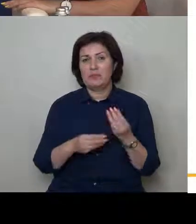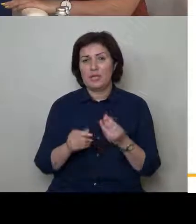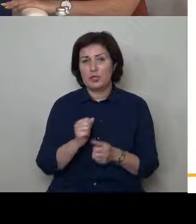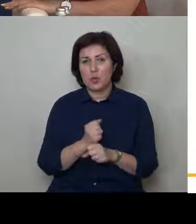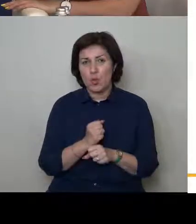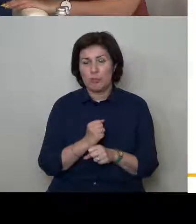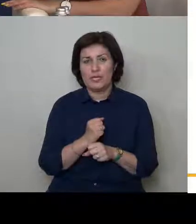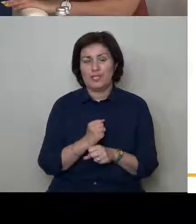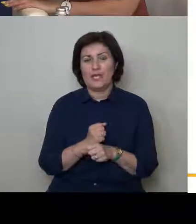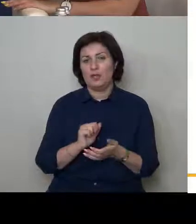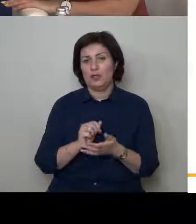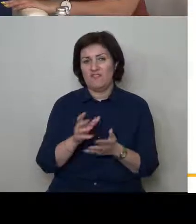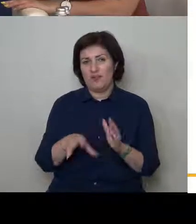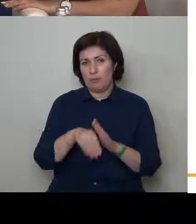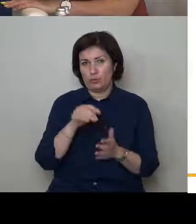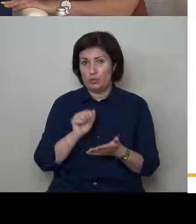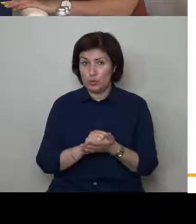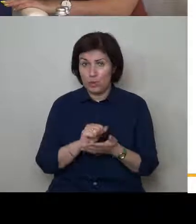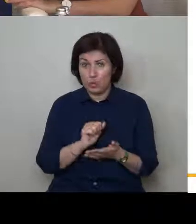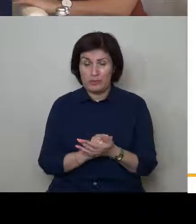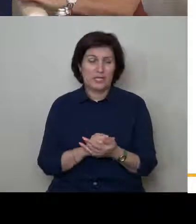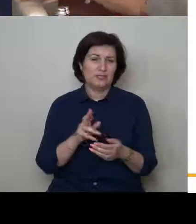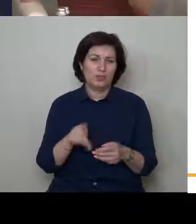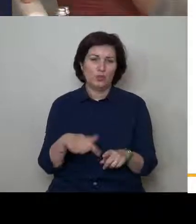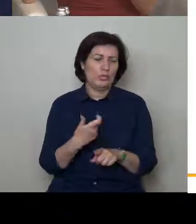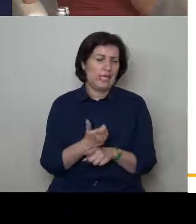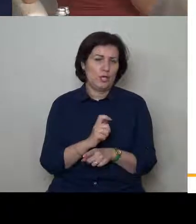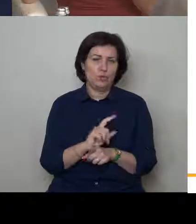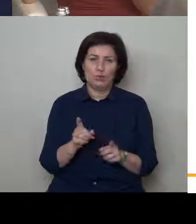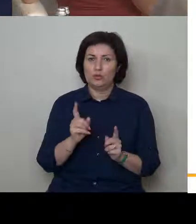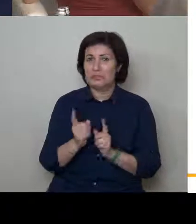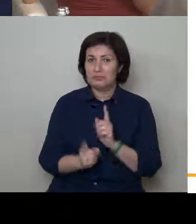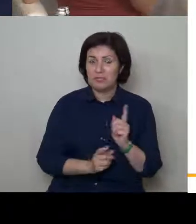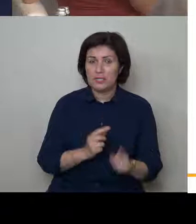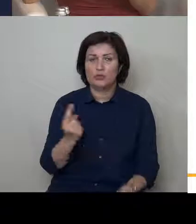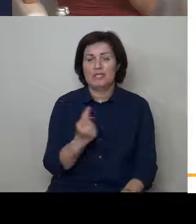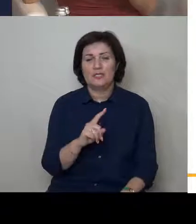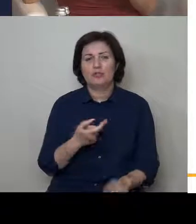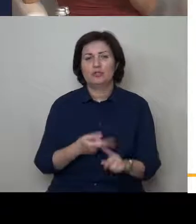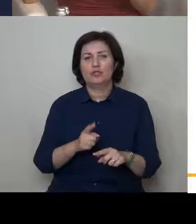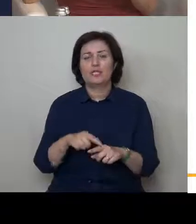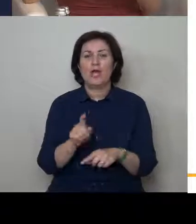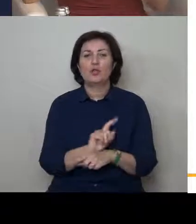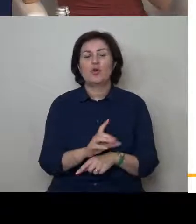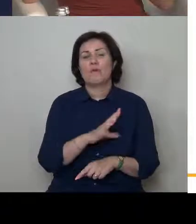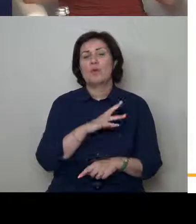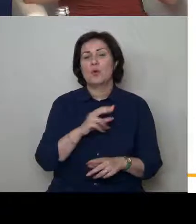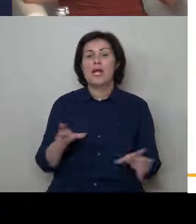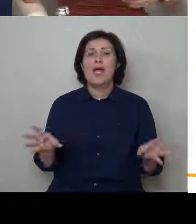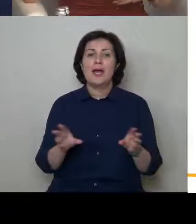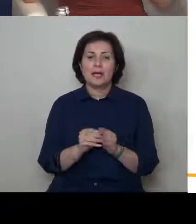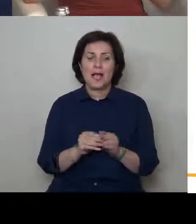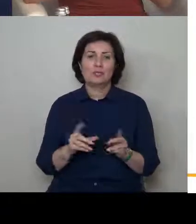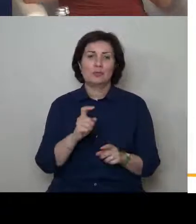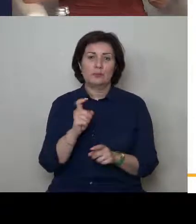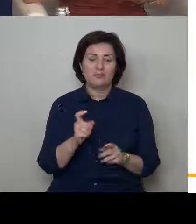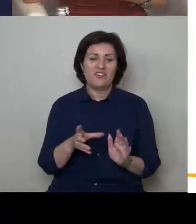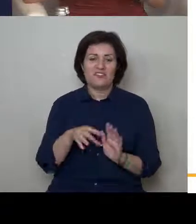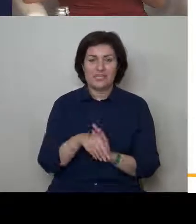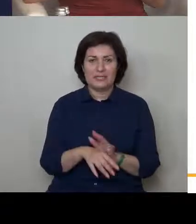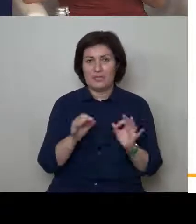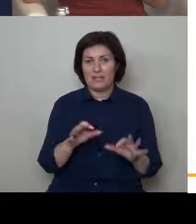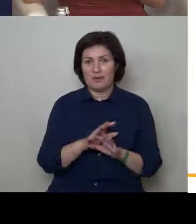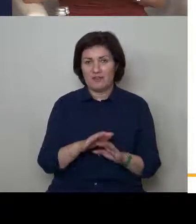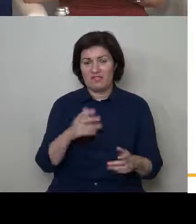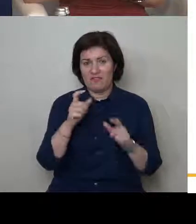Falsifying, forging, election documentation, well, not much has changed here. The only thing is that we used to